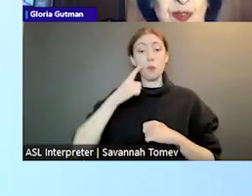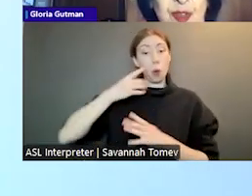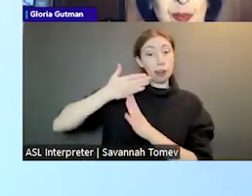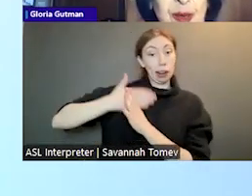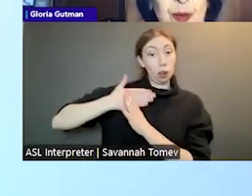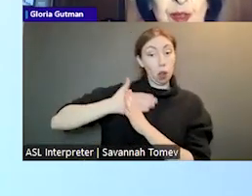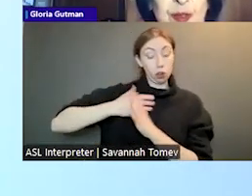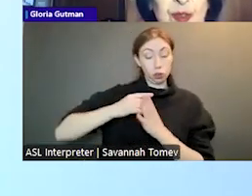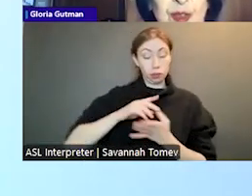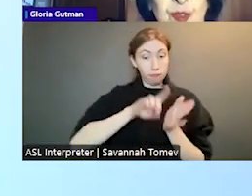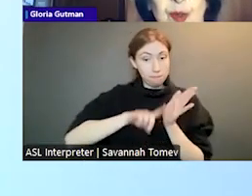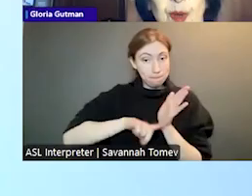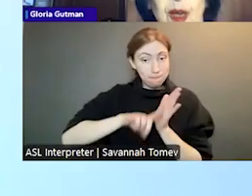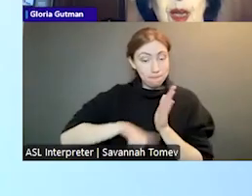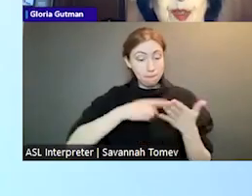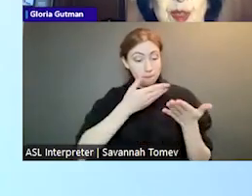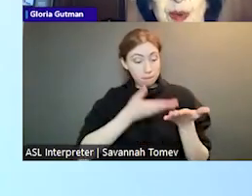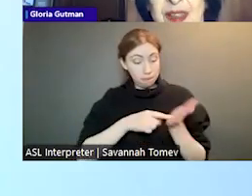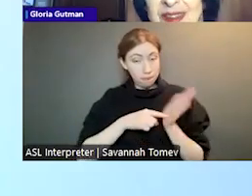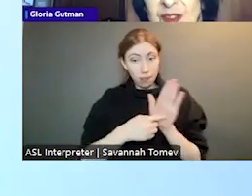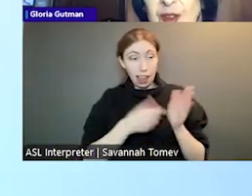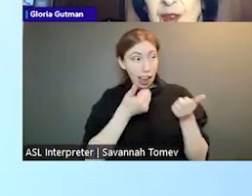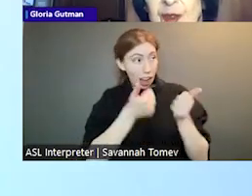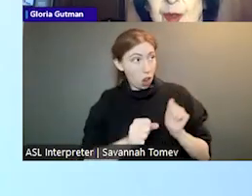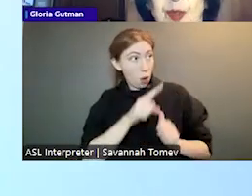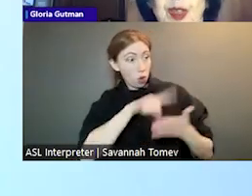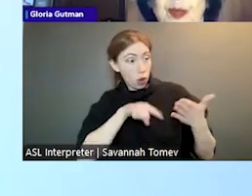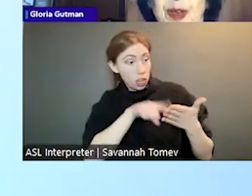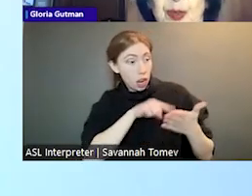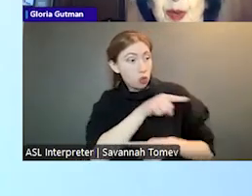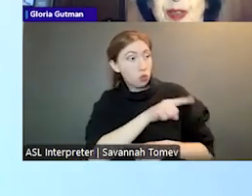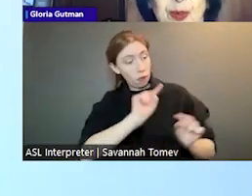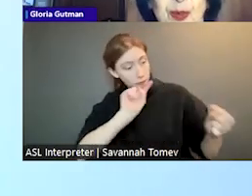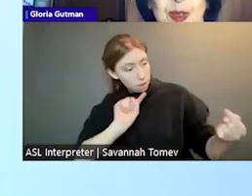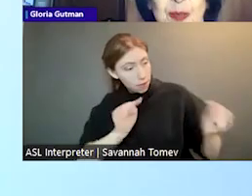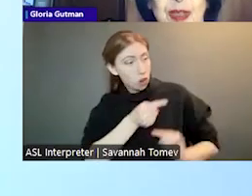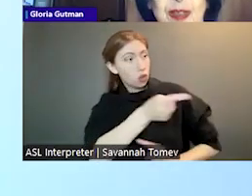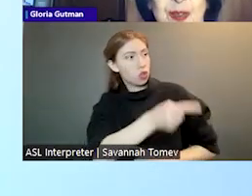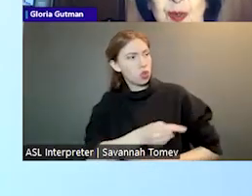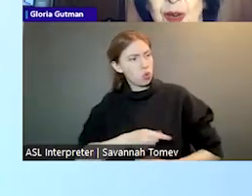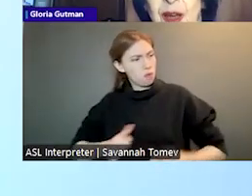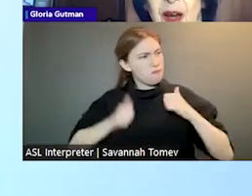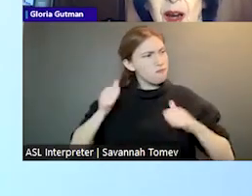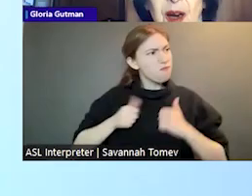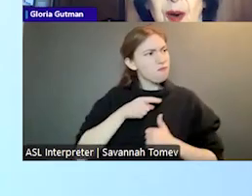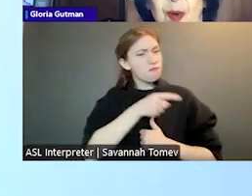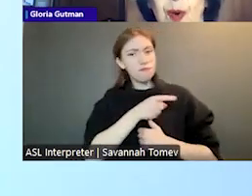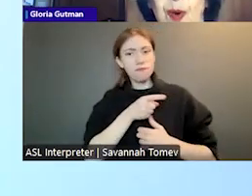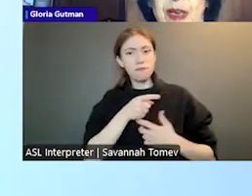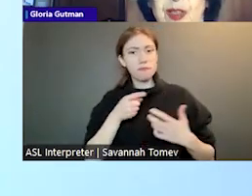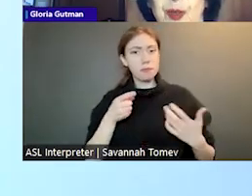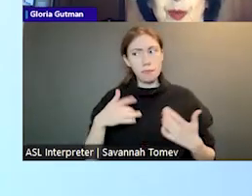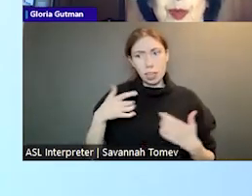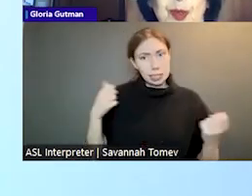were, has anybody criticized you? Has anybody insulted you? Has anybody threatened or intimidated you,